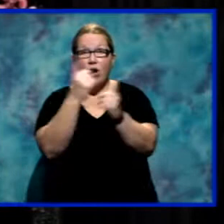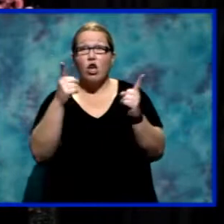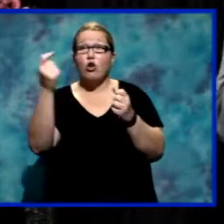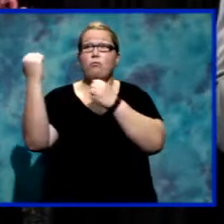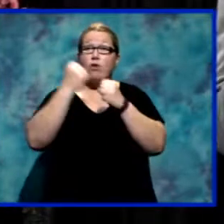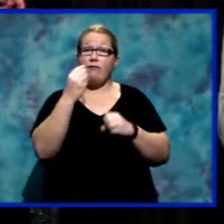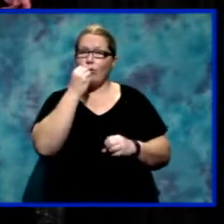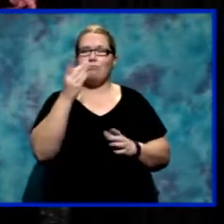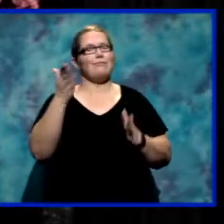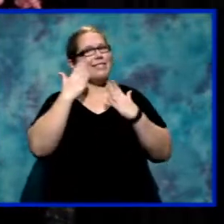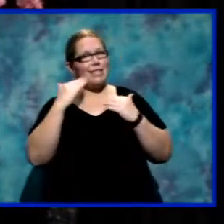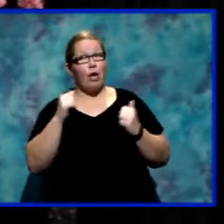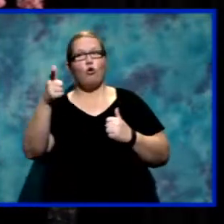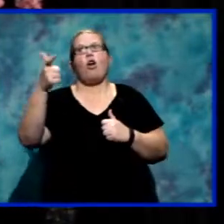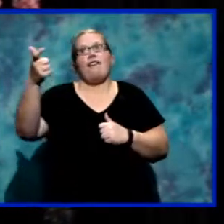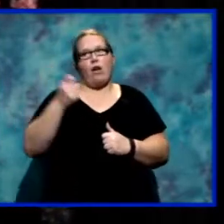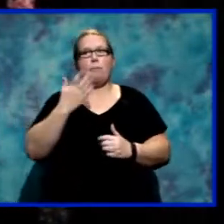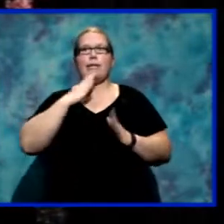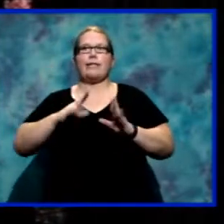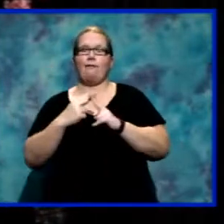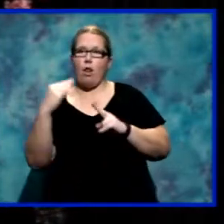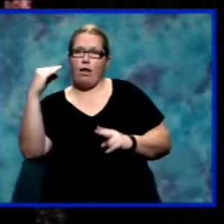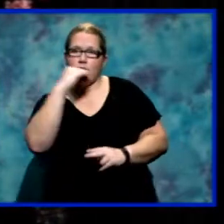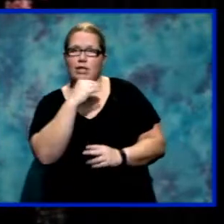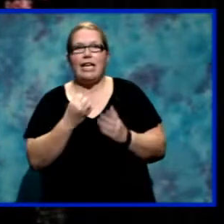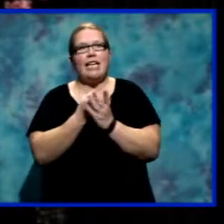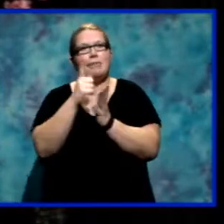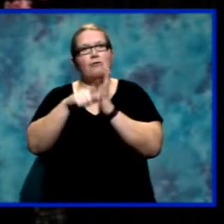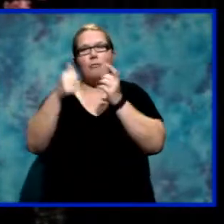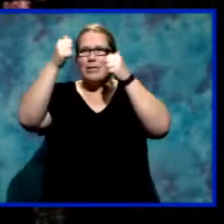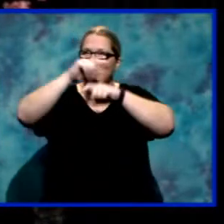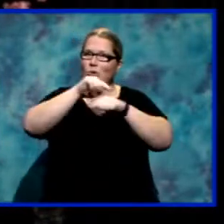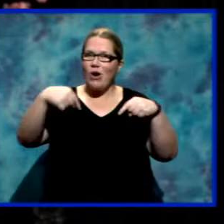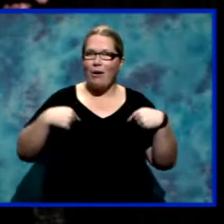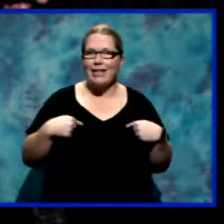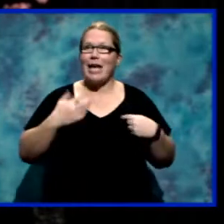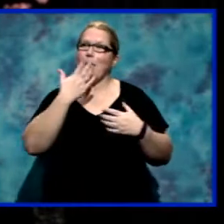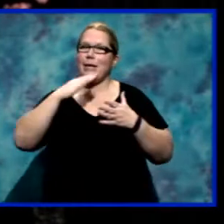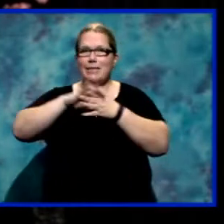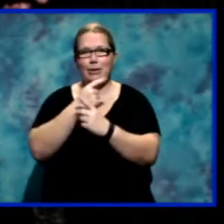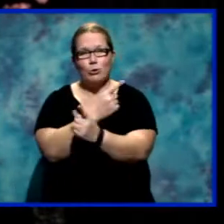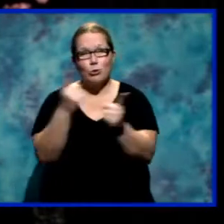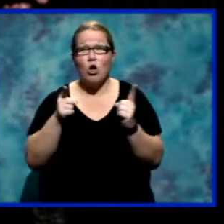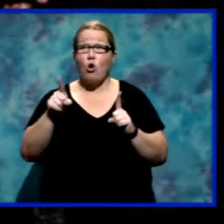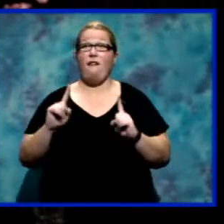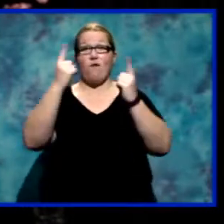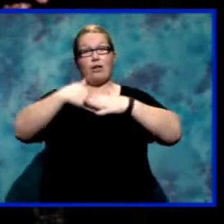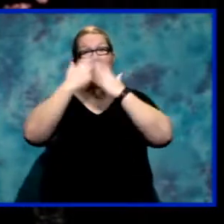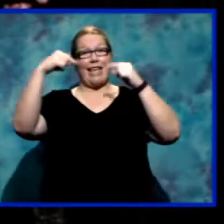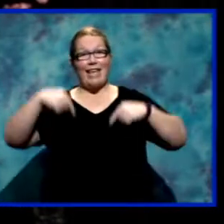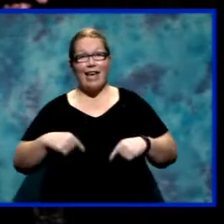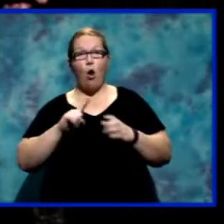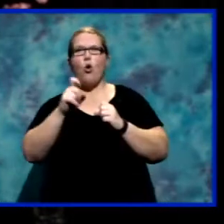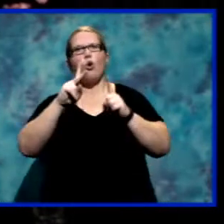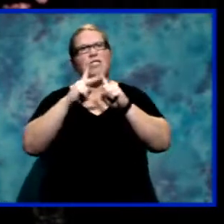food or not is irrelevant. You are invited. So please stay for lunch. Spend some time getting to know us and help us, please, to meet you. If this is your first day here, or even if